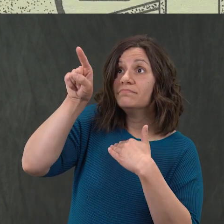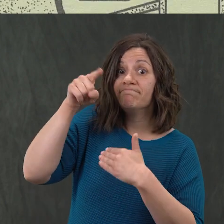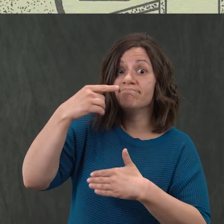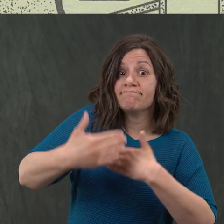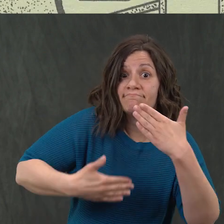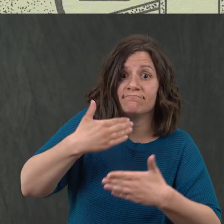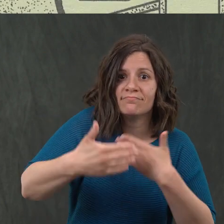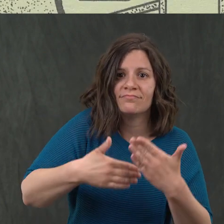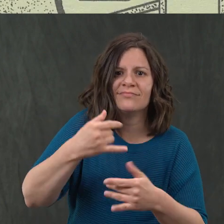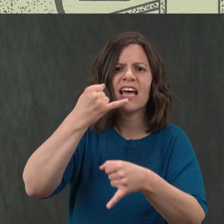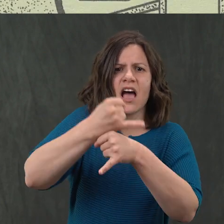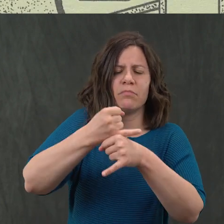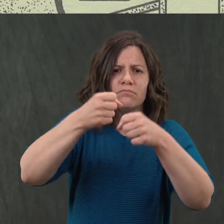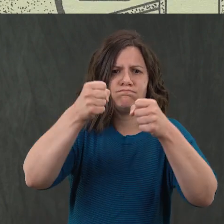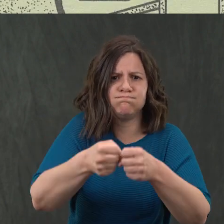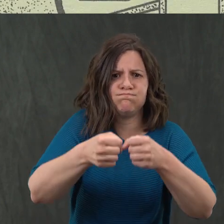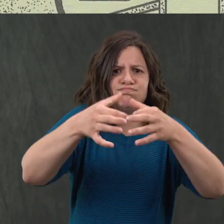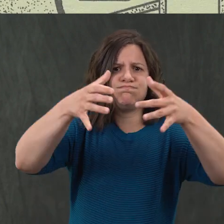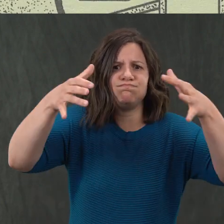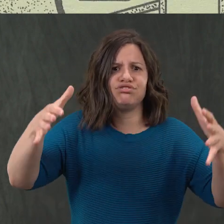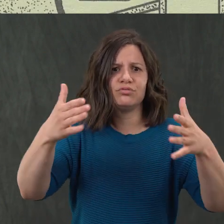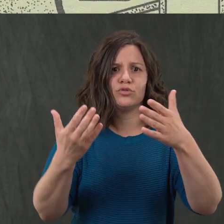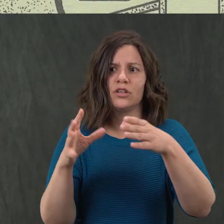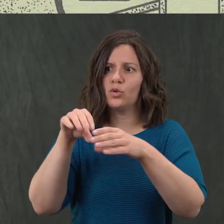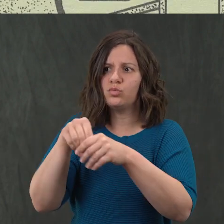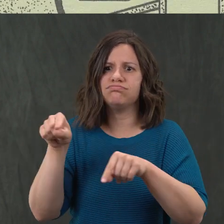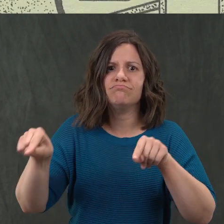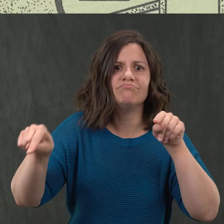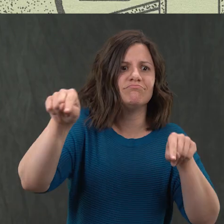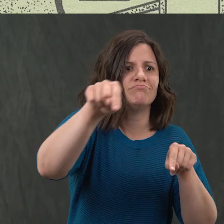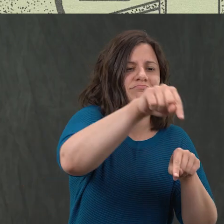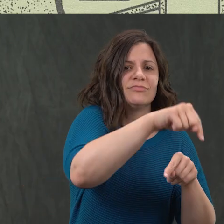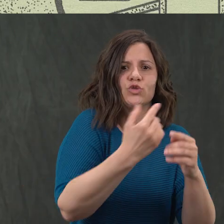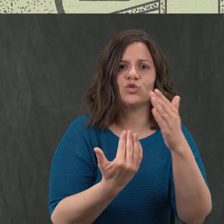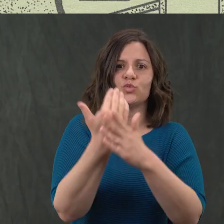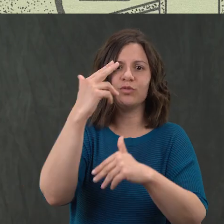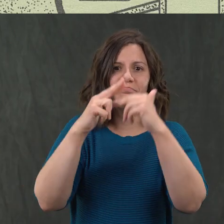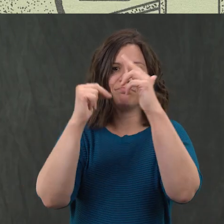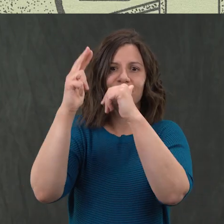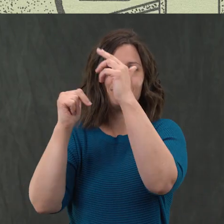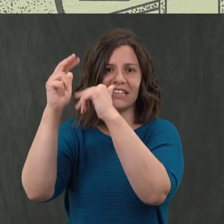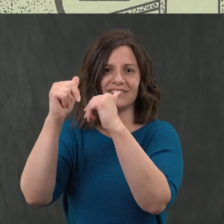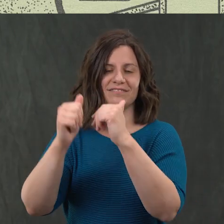Under his leadership, the campus expanded to include new buildings.